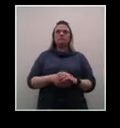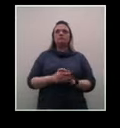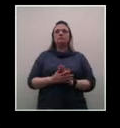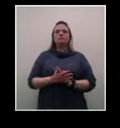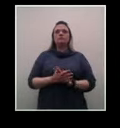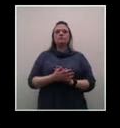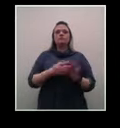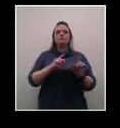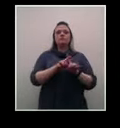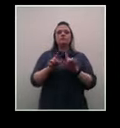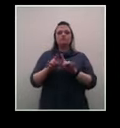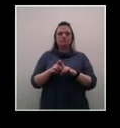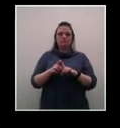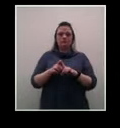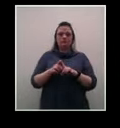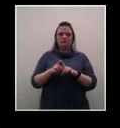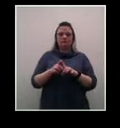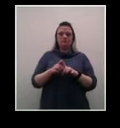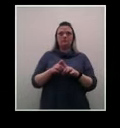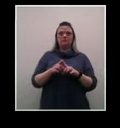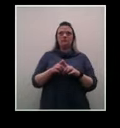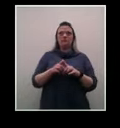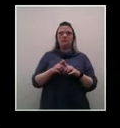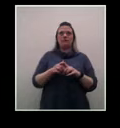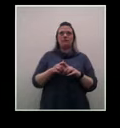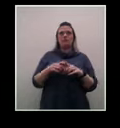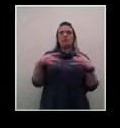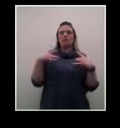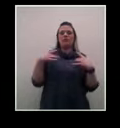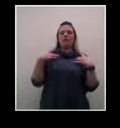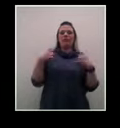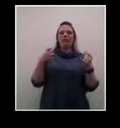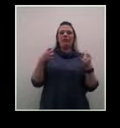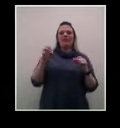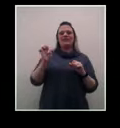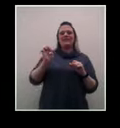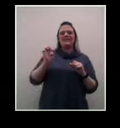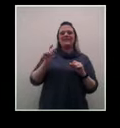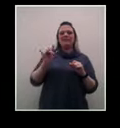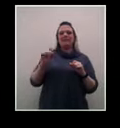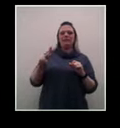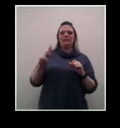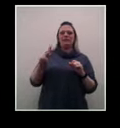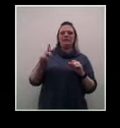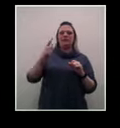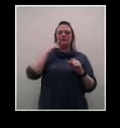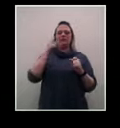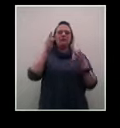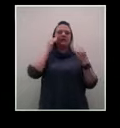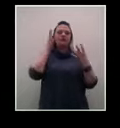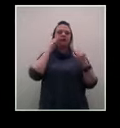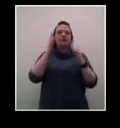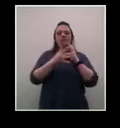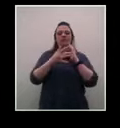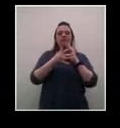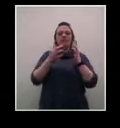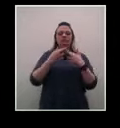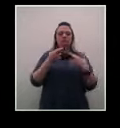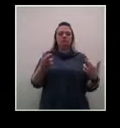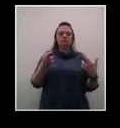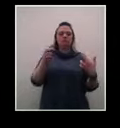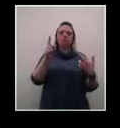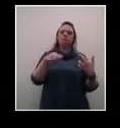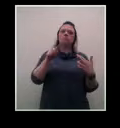also we want to give a big shout out to HealthyLink. HealthyLink is our health information technology resource. So they've